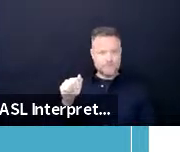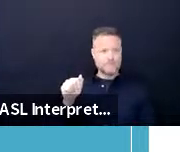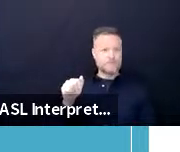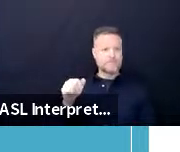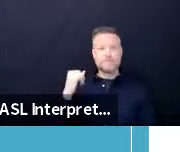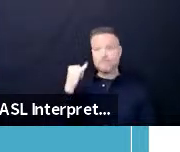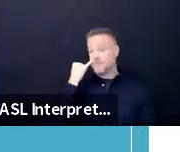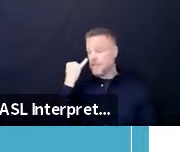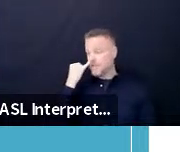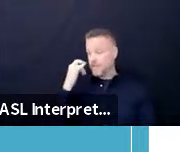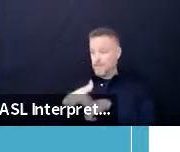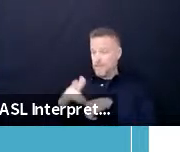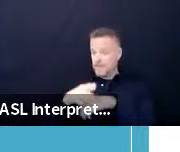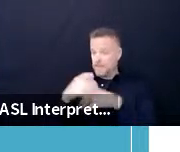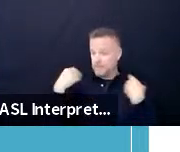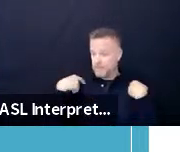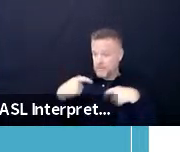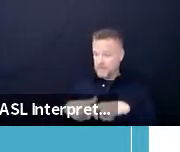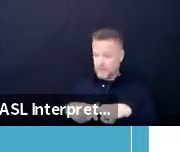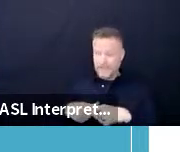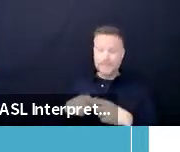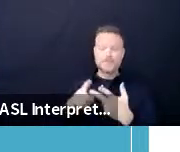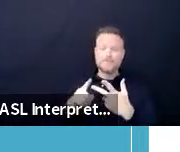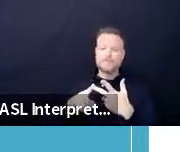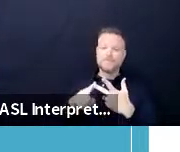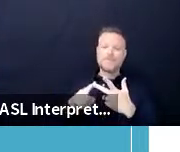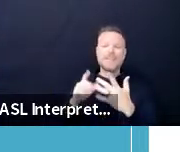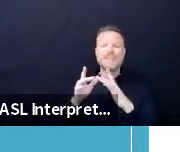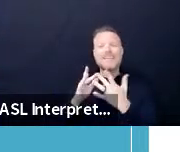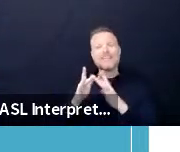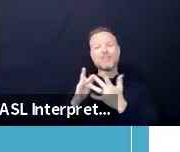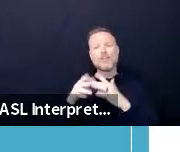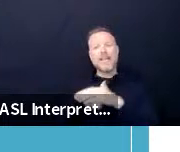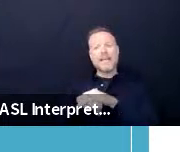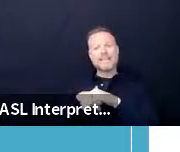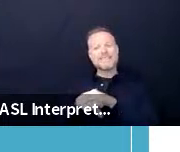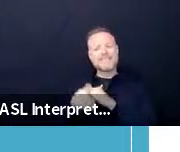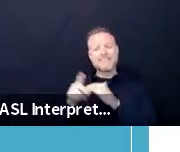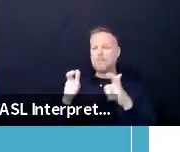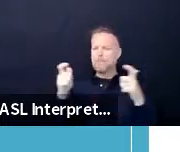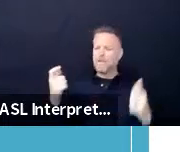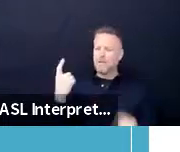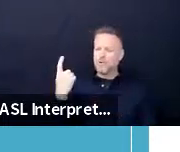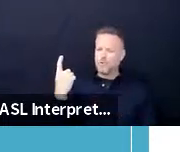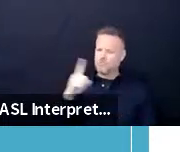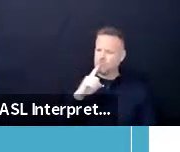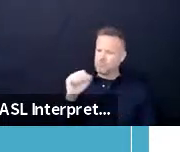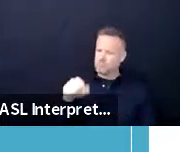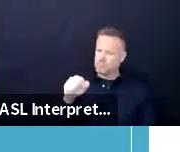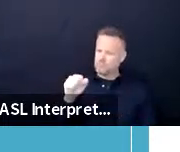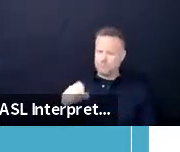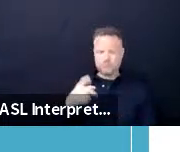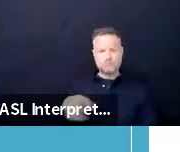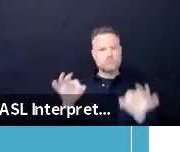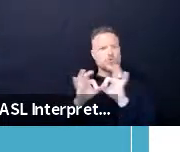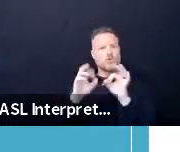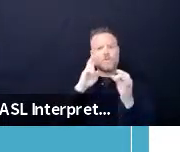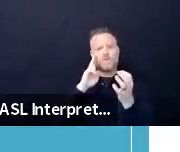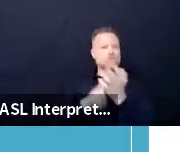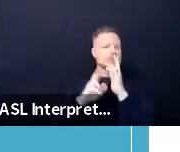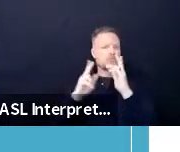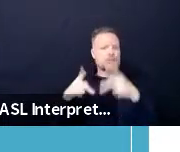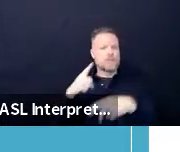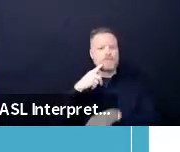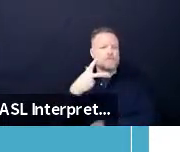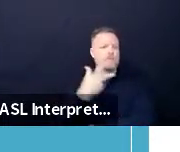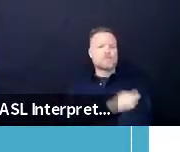in Spanish, access to internet, which I know it's broad, but it's so imperative to sign up for the vaccine, and really not everyone